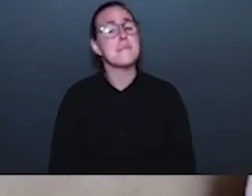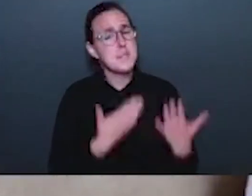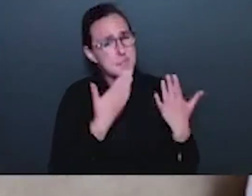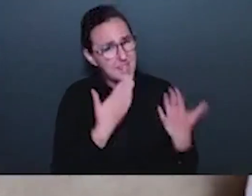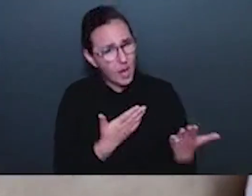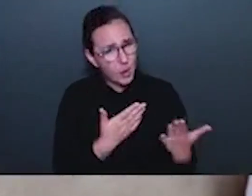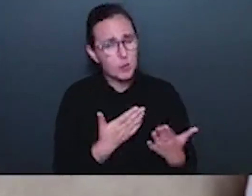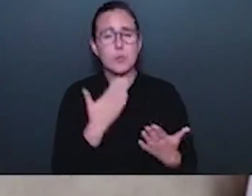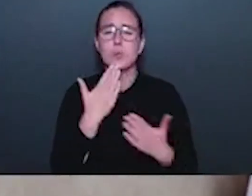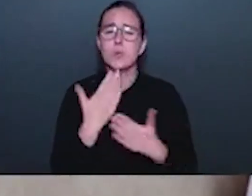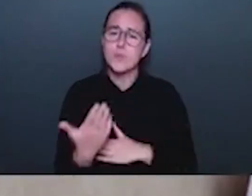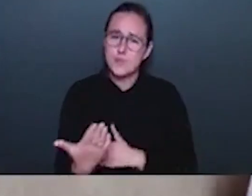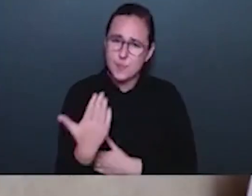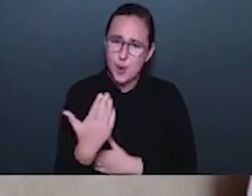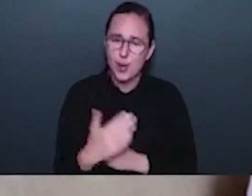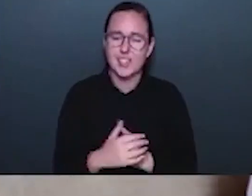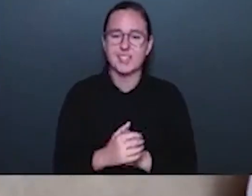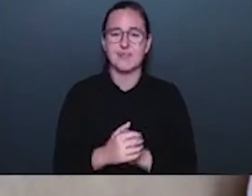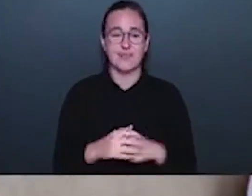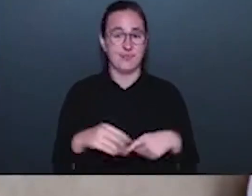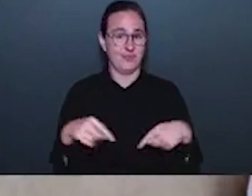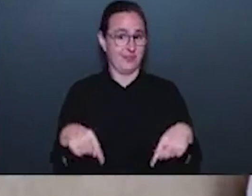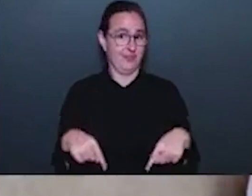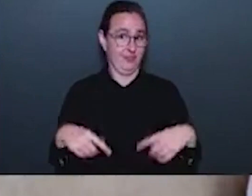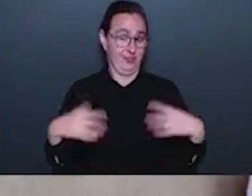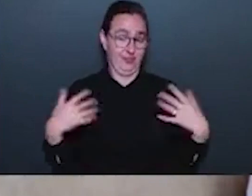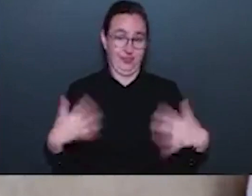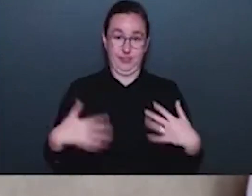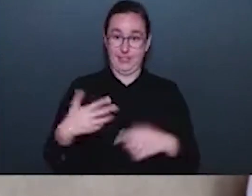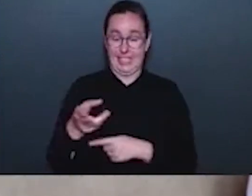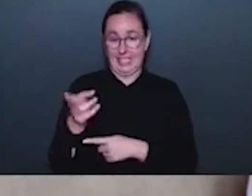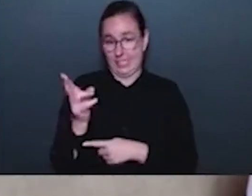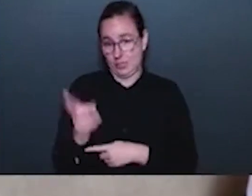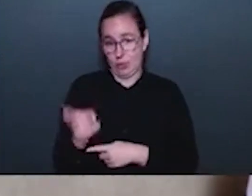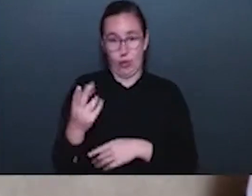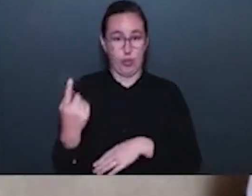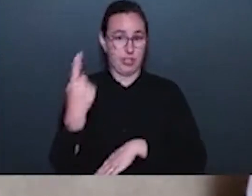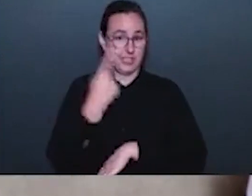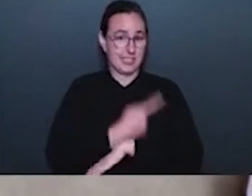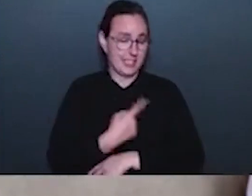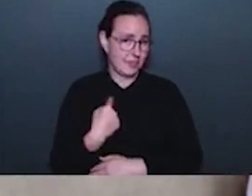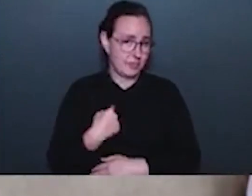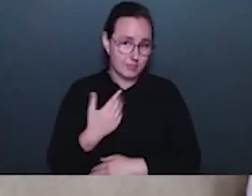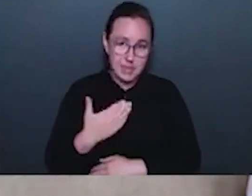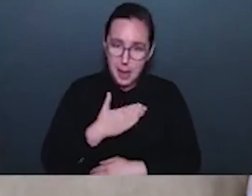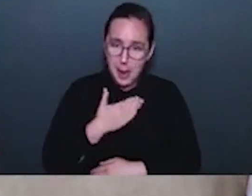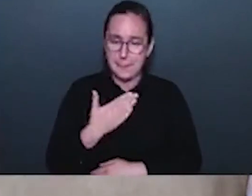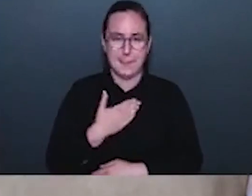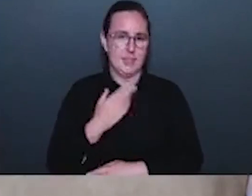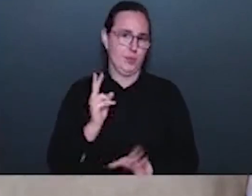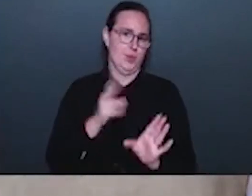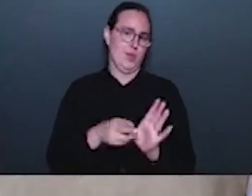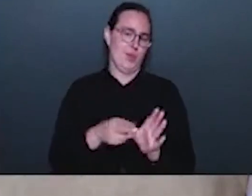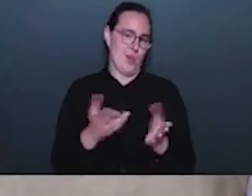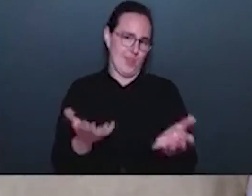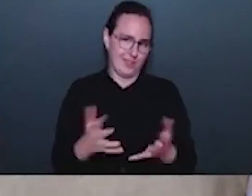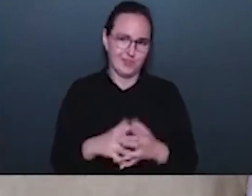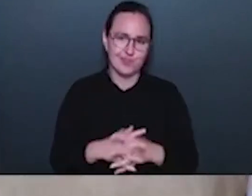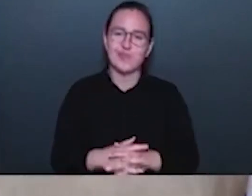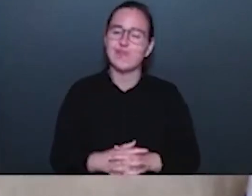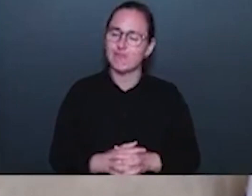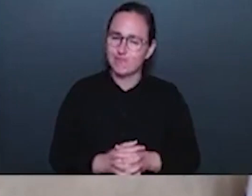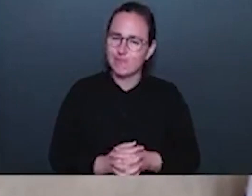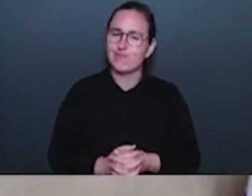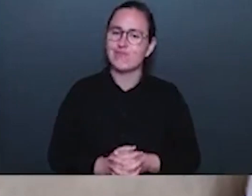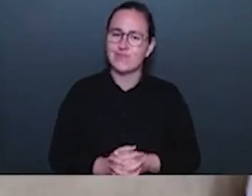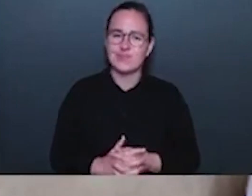thank all of our partners who contributed to today's announcement. As many people in this room may know, in April of 2019,